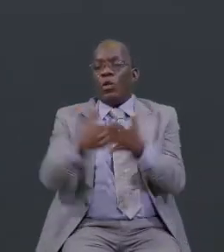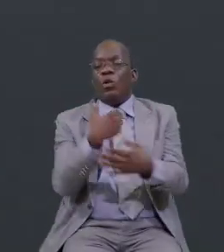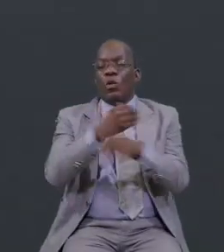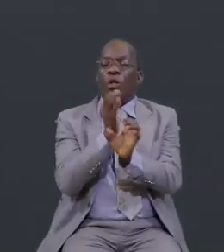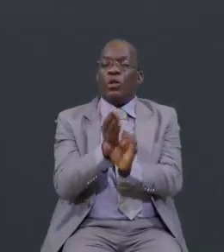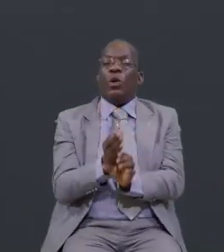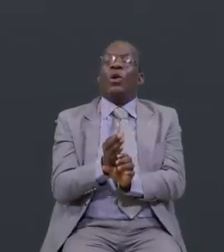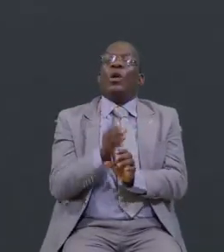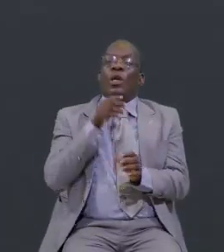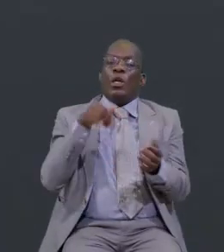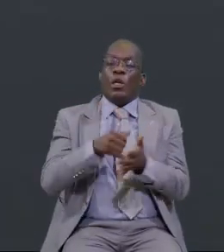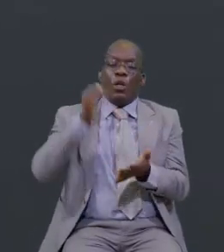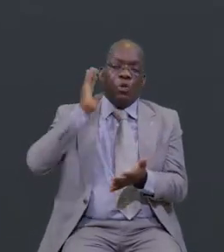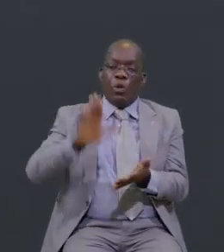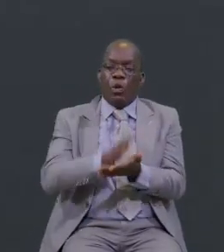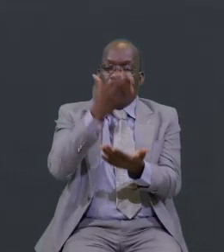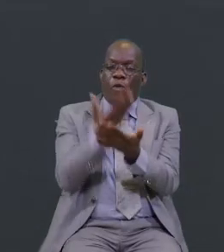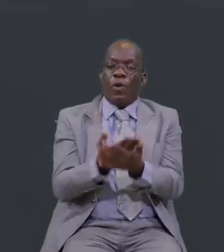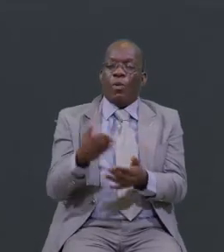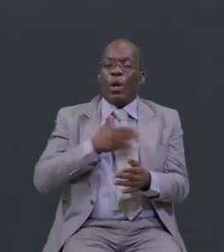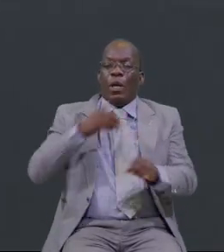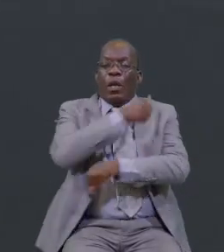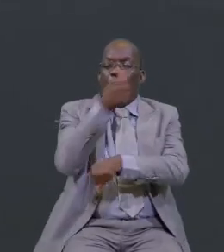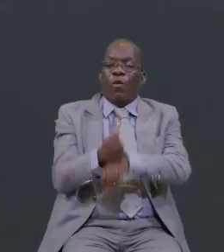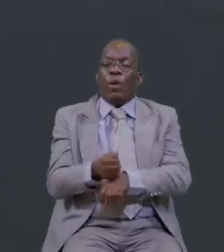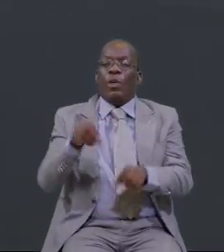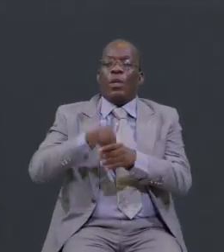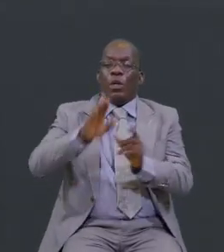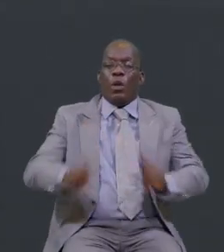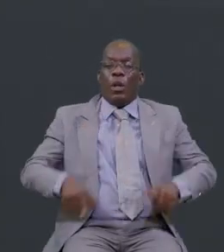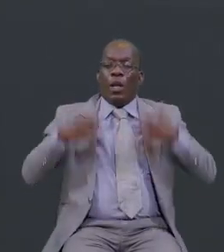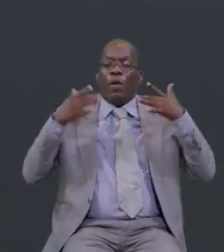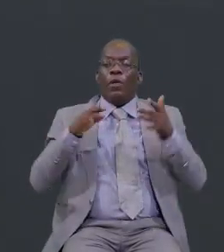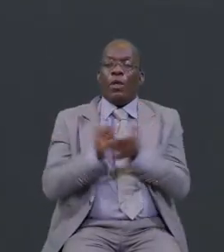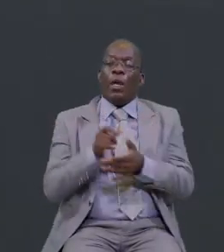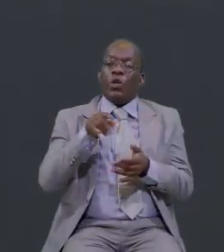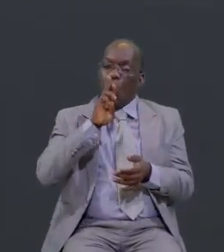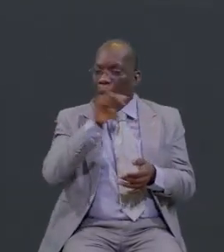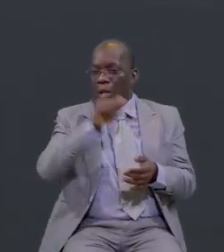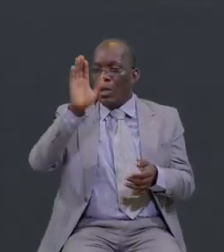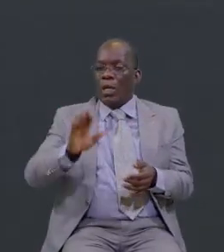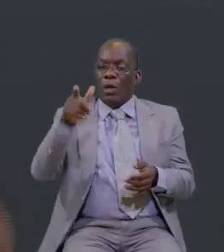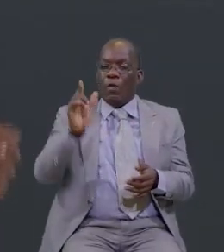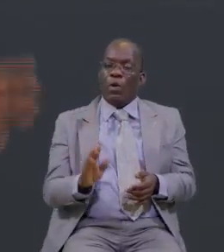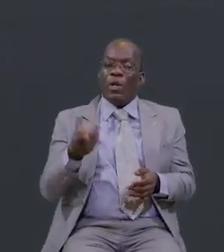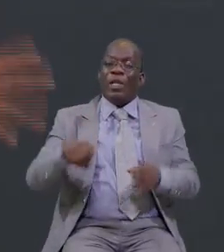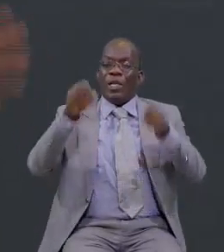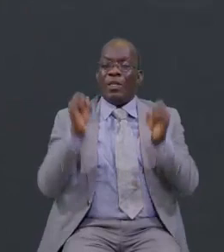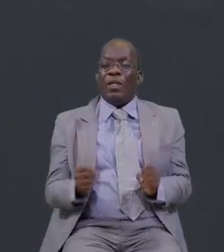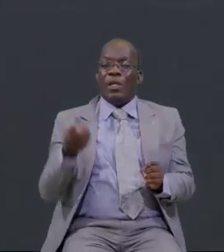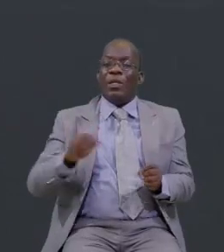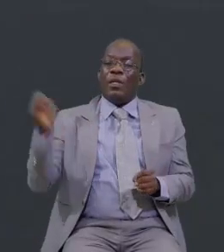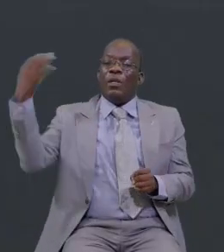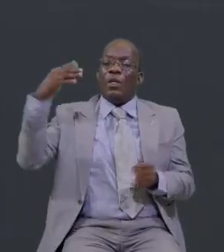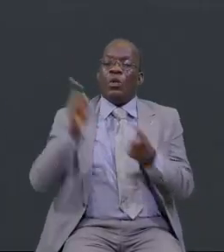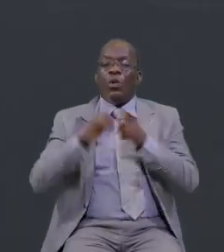your life that you are a child of God, and the strength, the grace to live